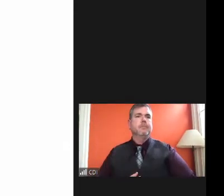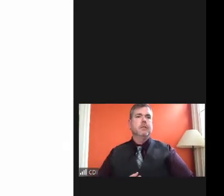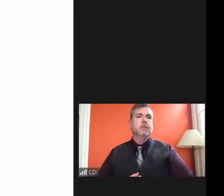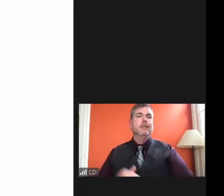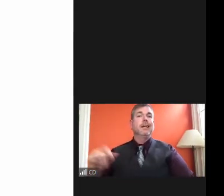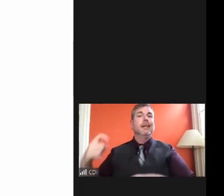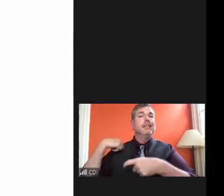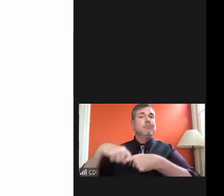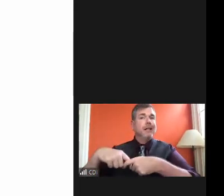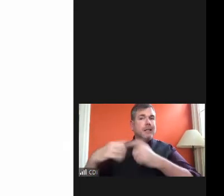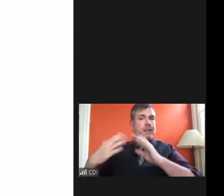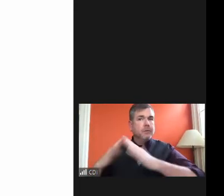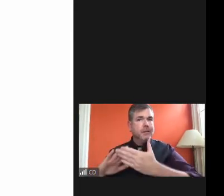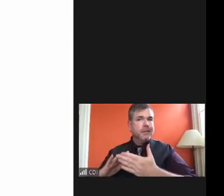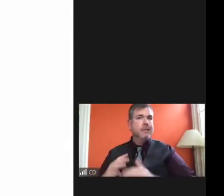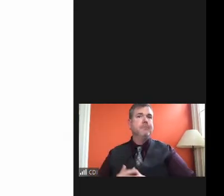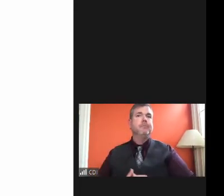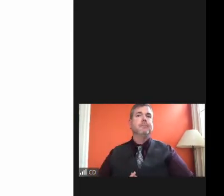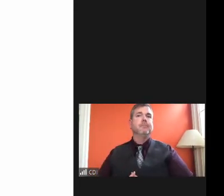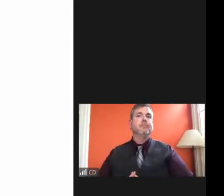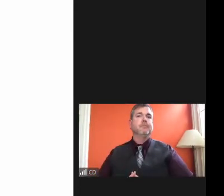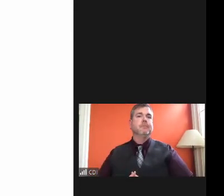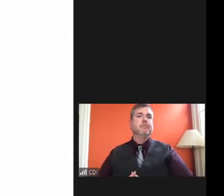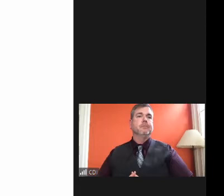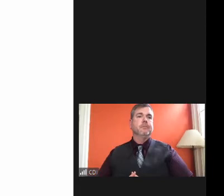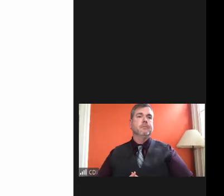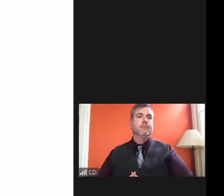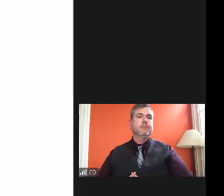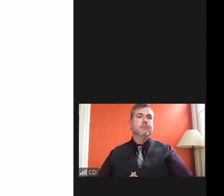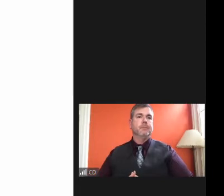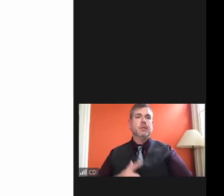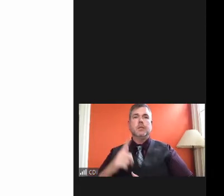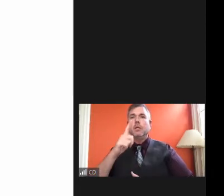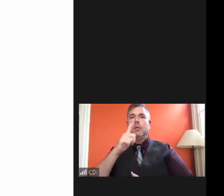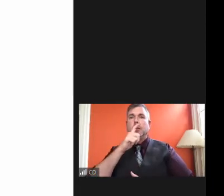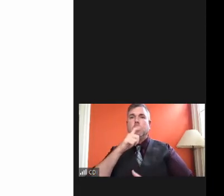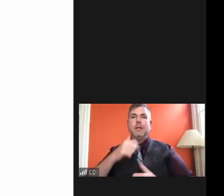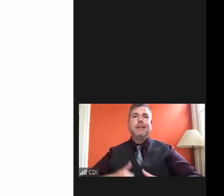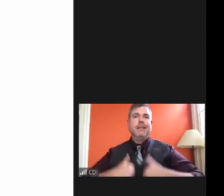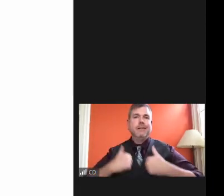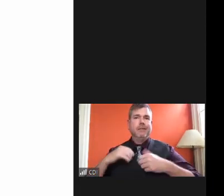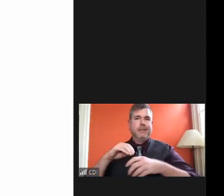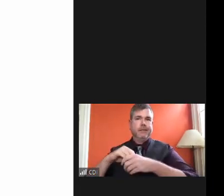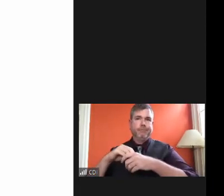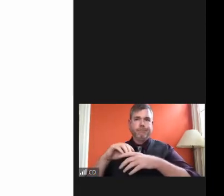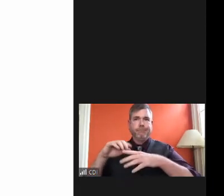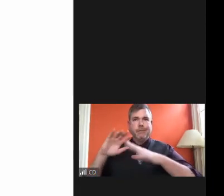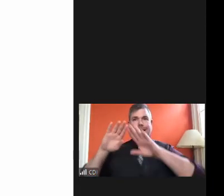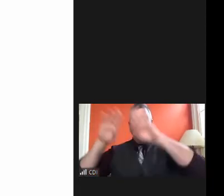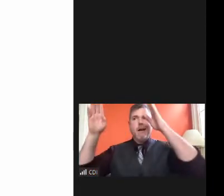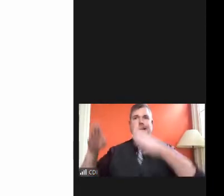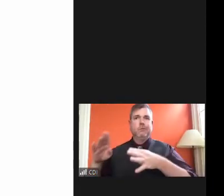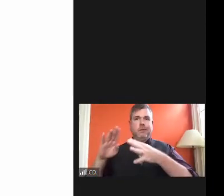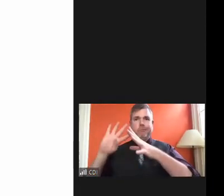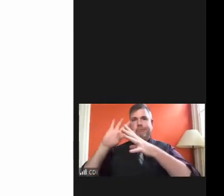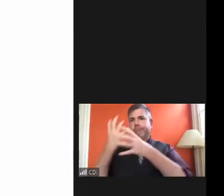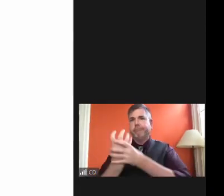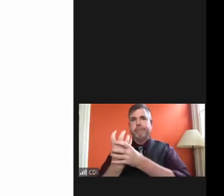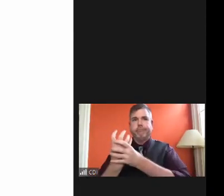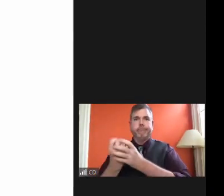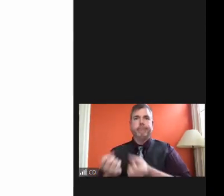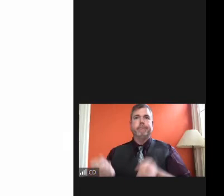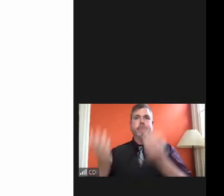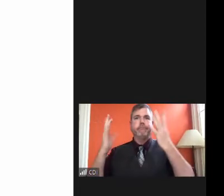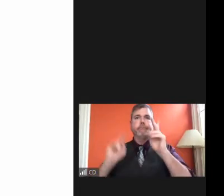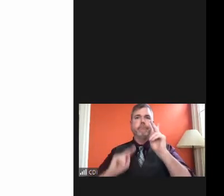is to partner with community-based organizations. We really recognize that The strategies need to be informed by people who